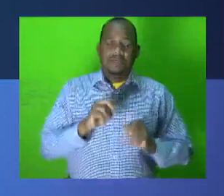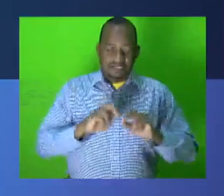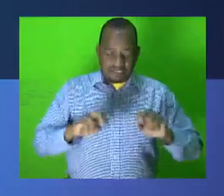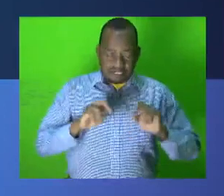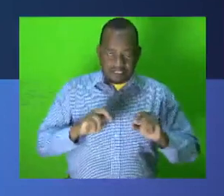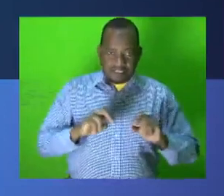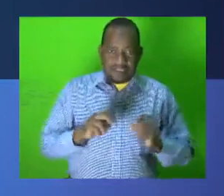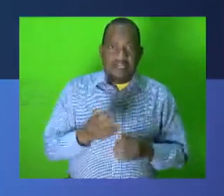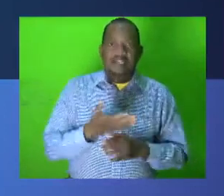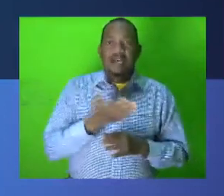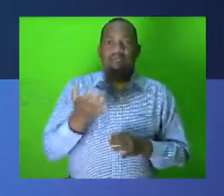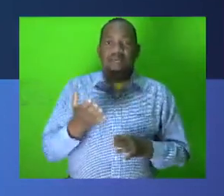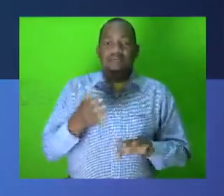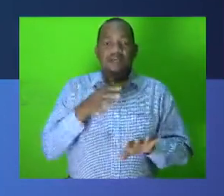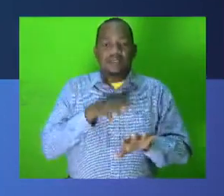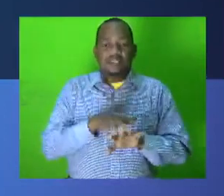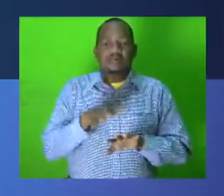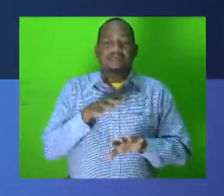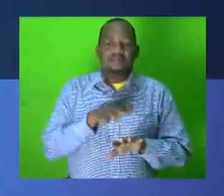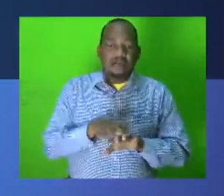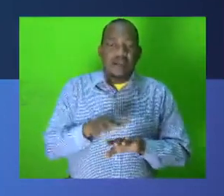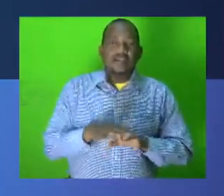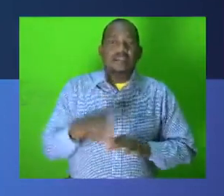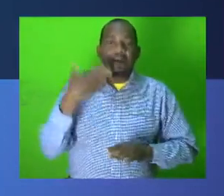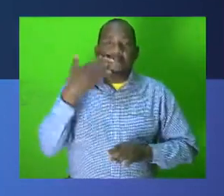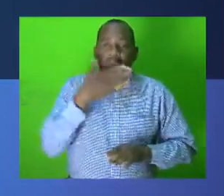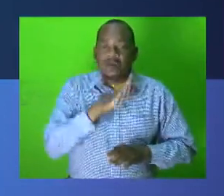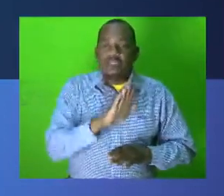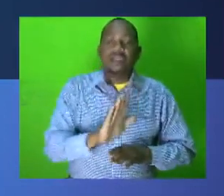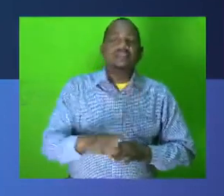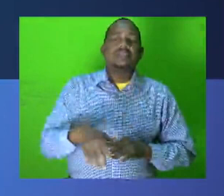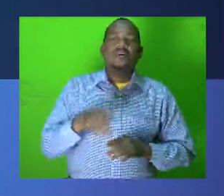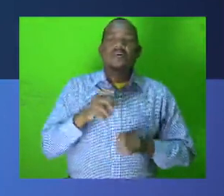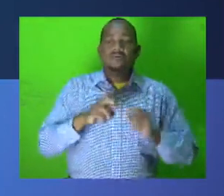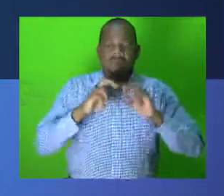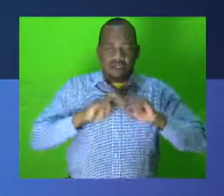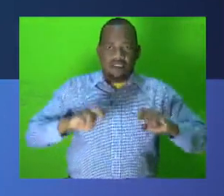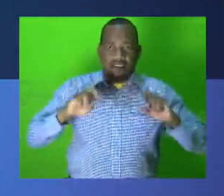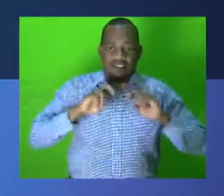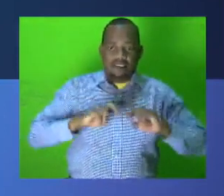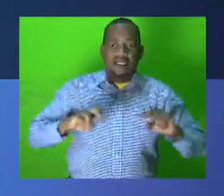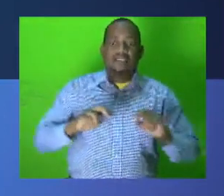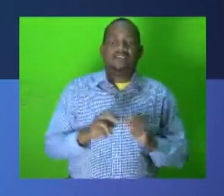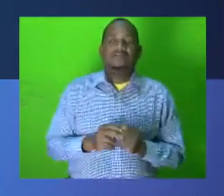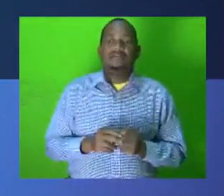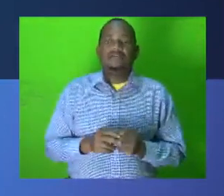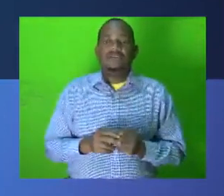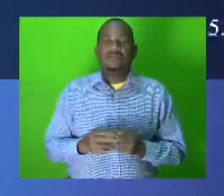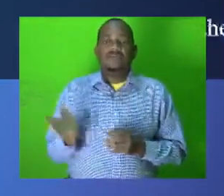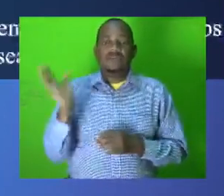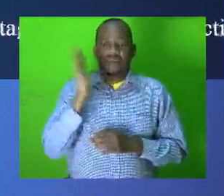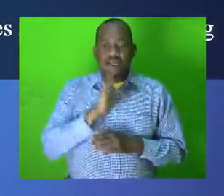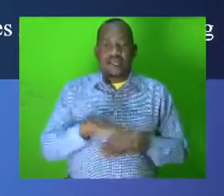to cover, to examine the importance of research in day-to-day life. And